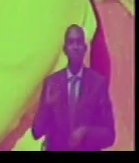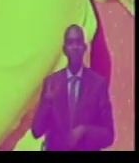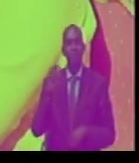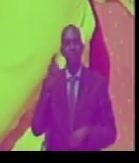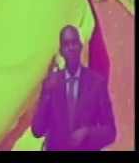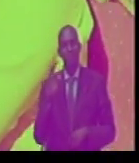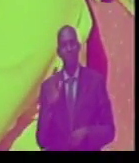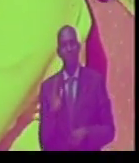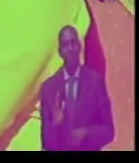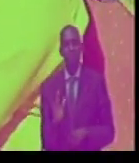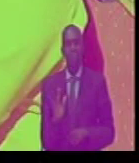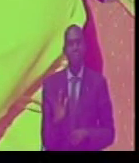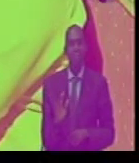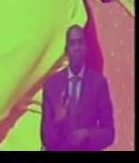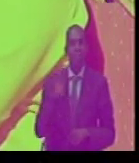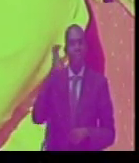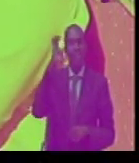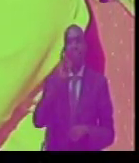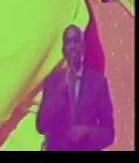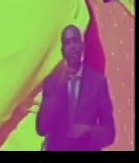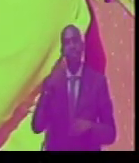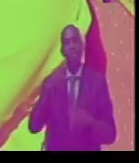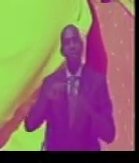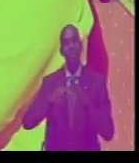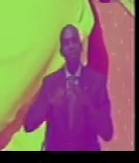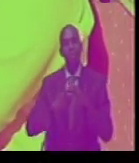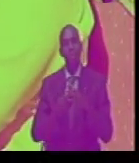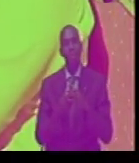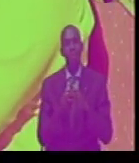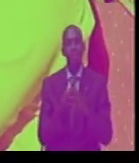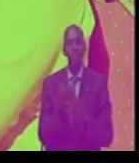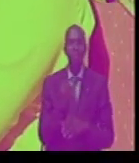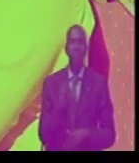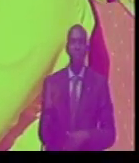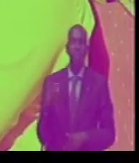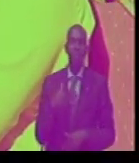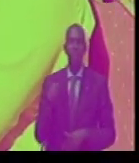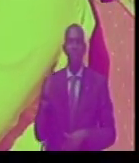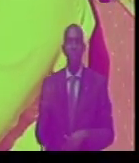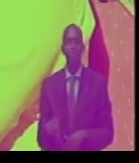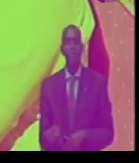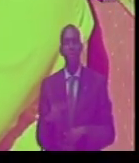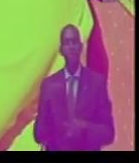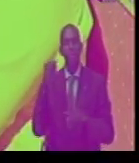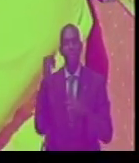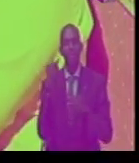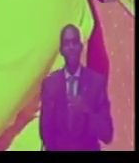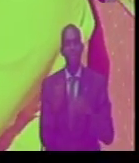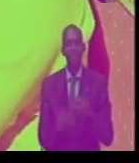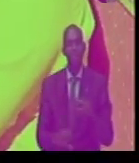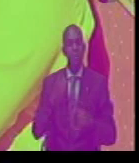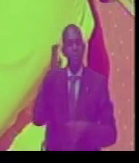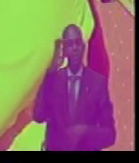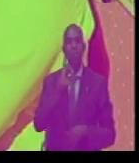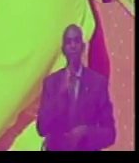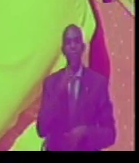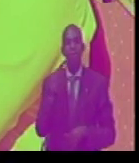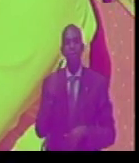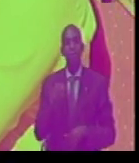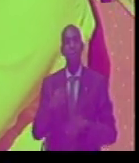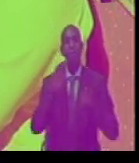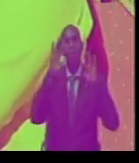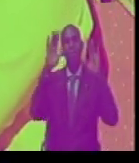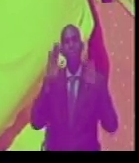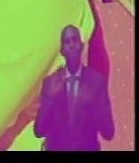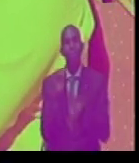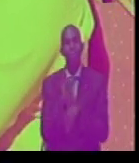As we sing, come out and share your testimony to the left-hand side here. Come and glorify